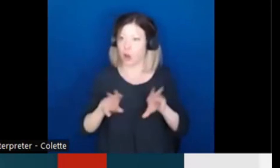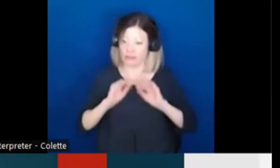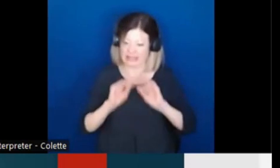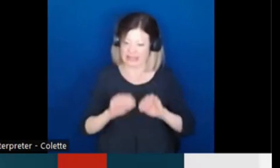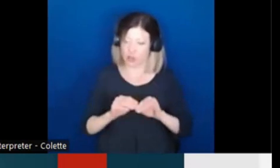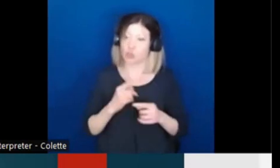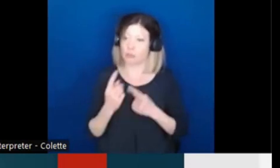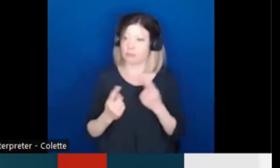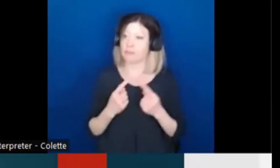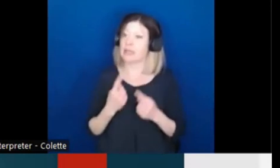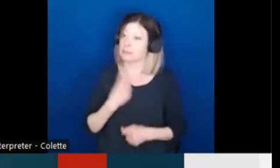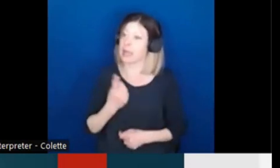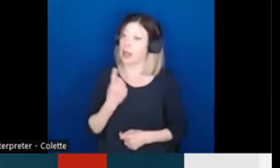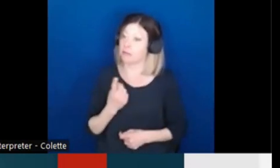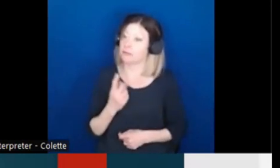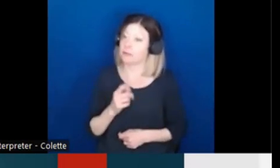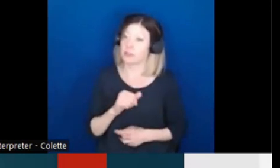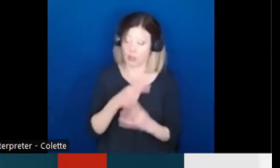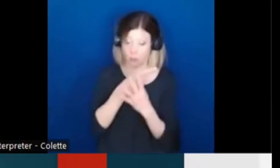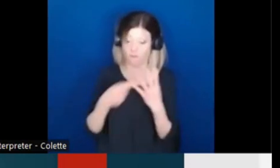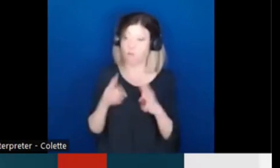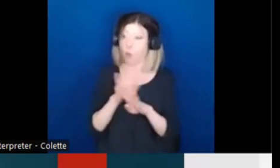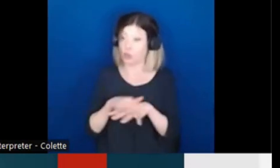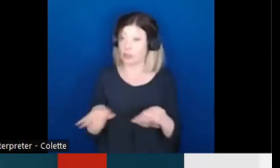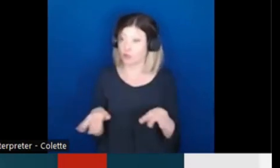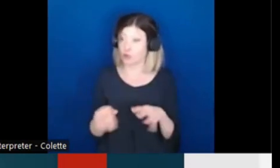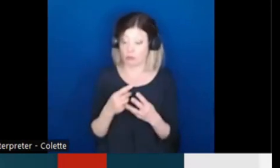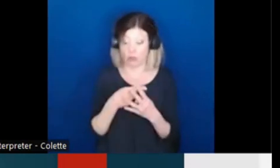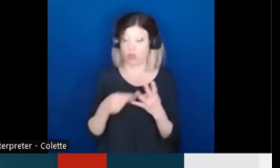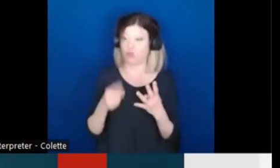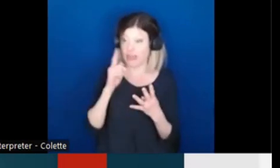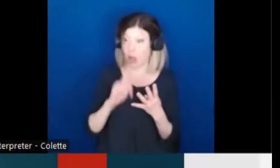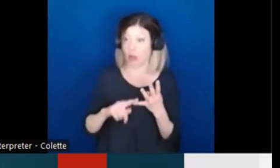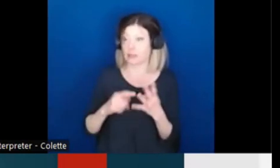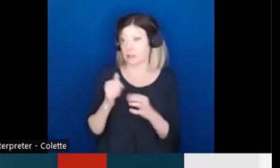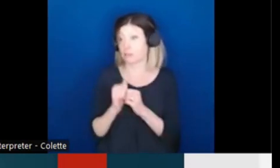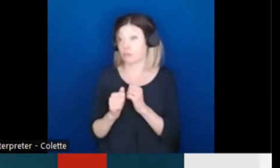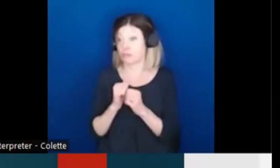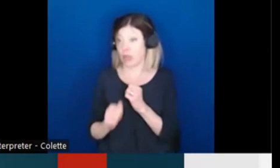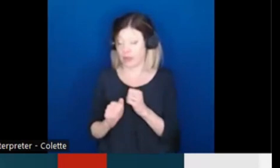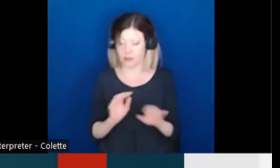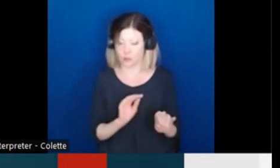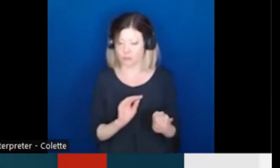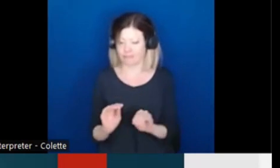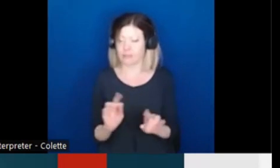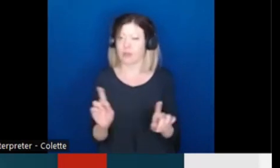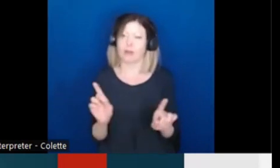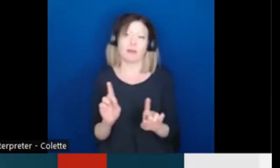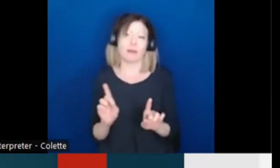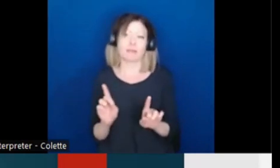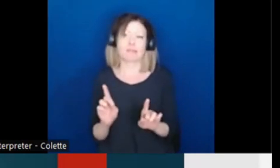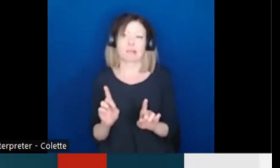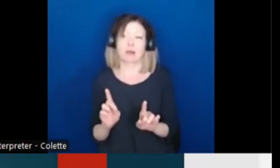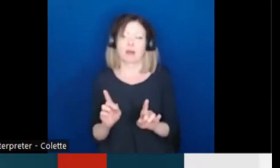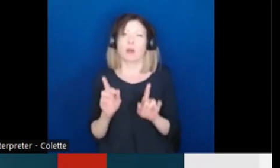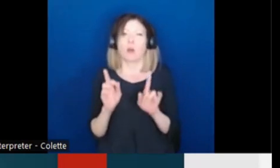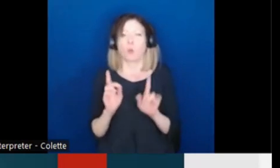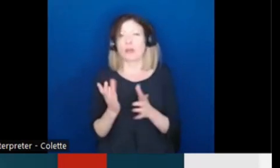and Anne. We don't know exactly what he taught them. It seems to be kind of what he felt like when he got the